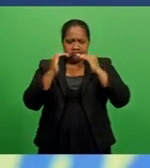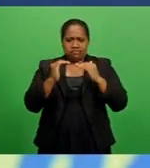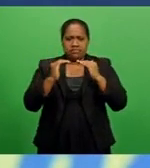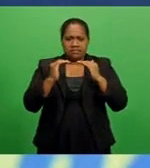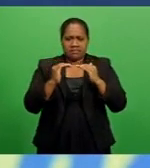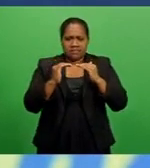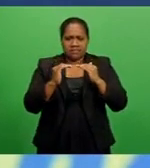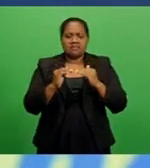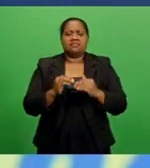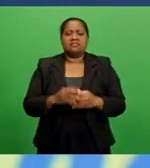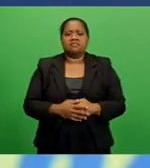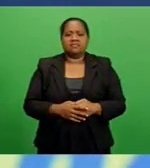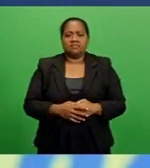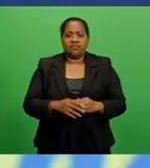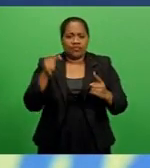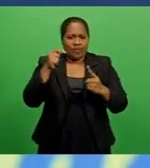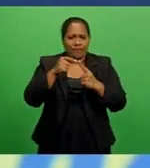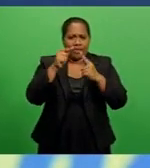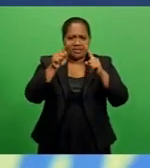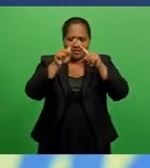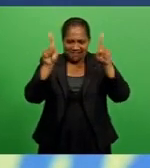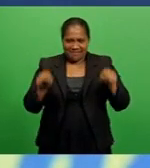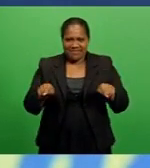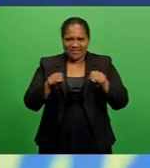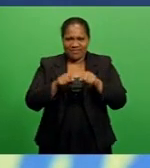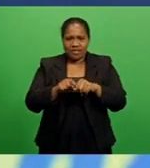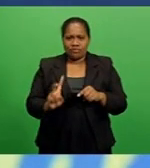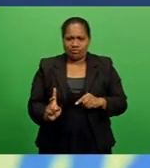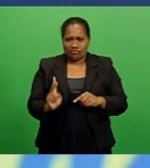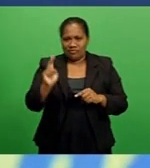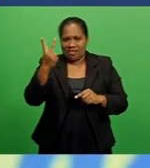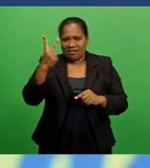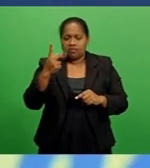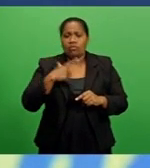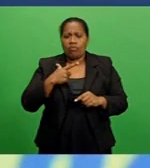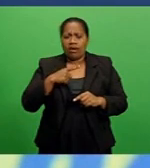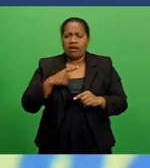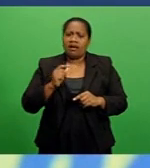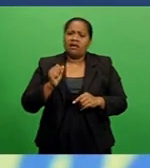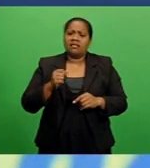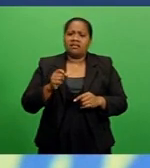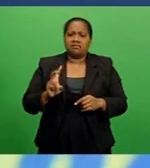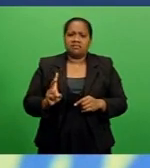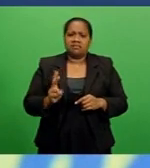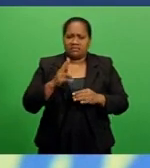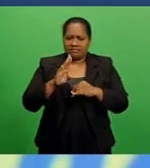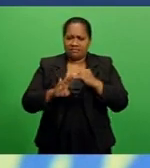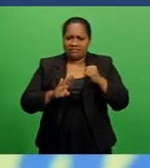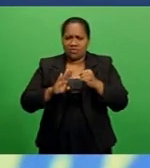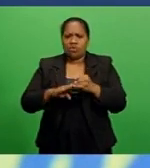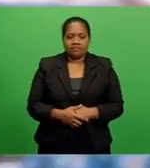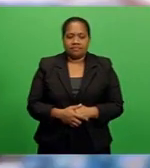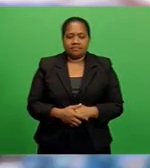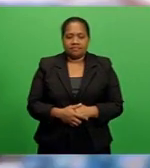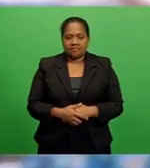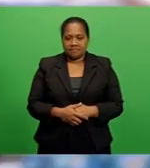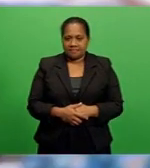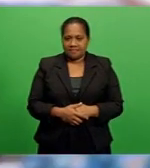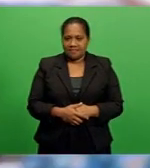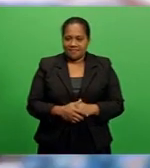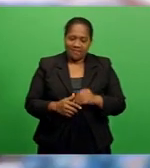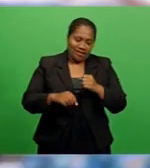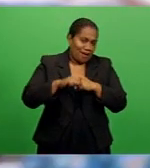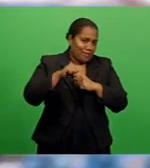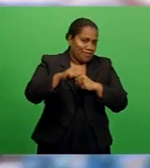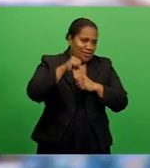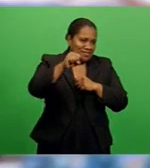Super League points table. This after they suffered their second loss of the season, going down 1-0 to Mumbai City. Boxing